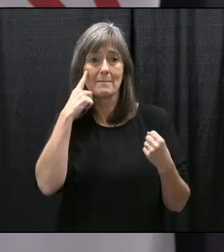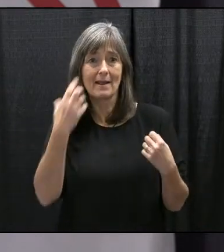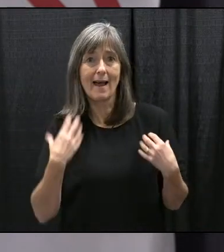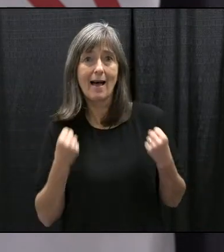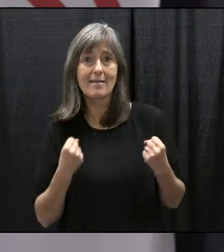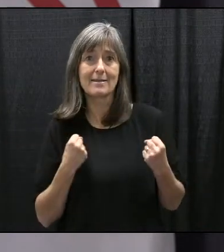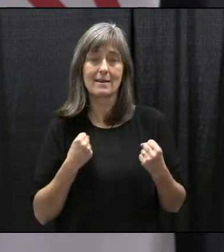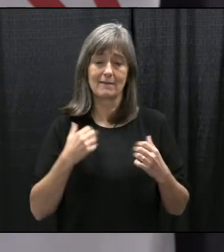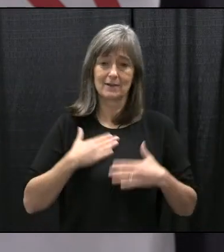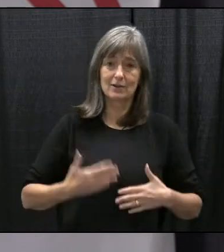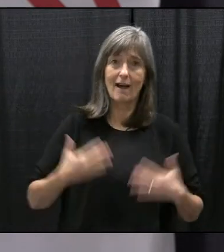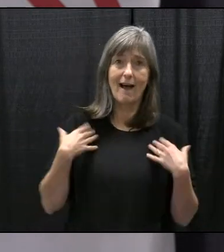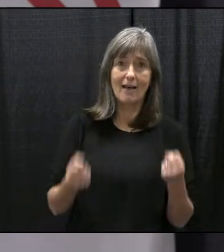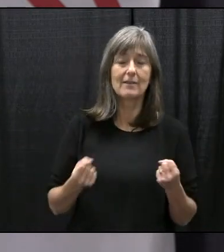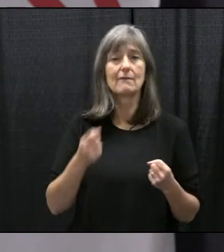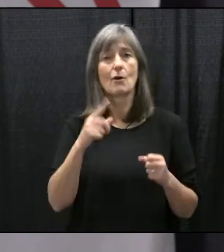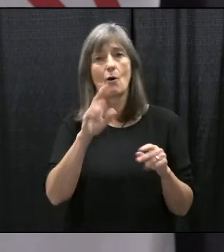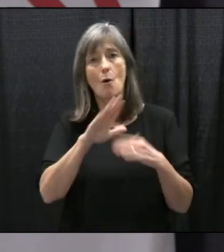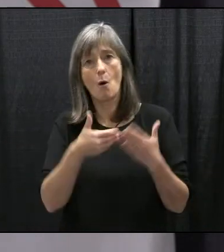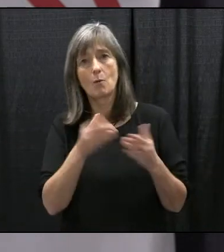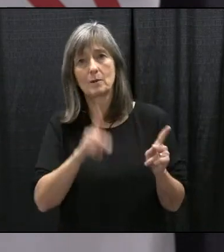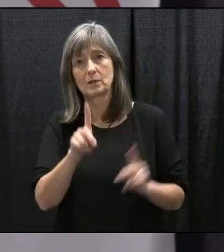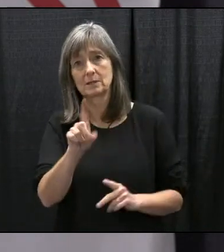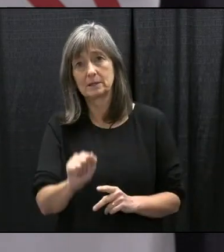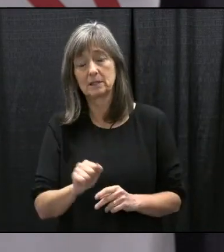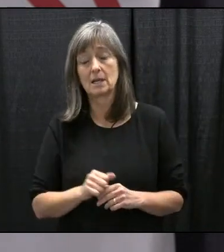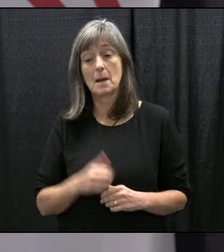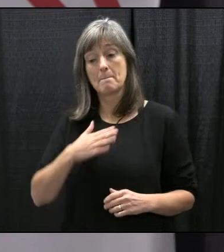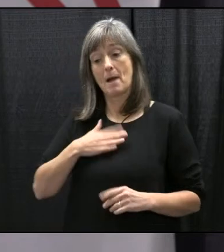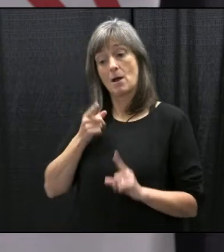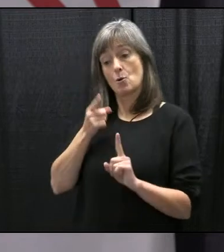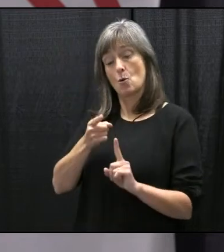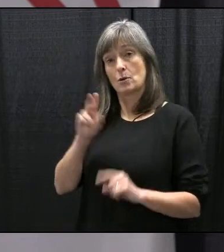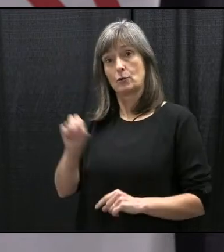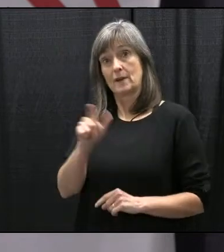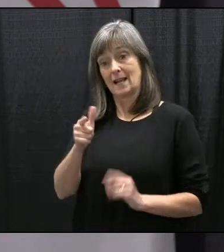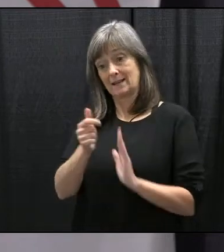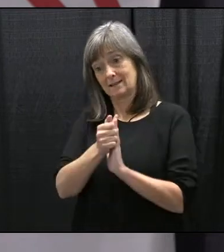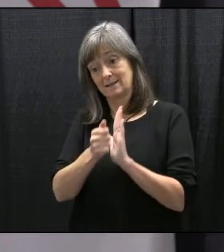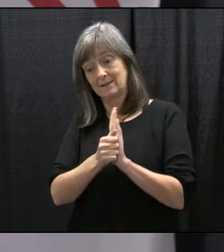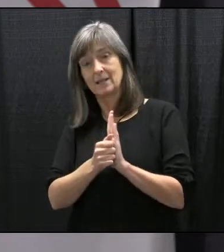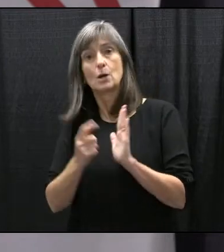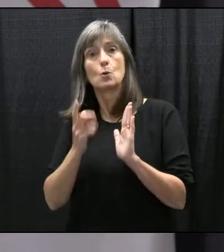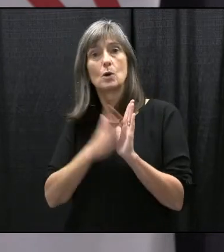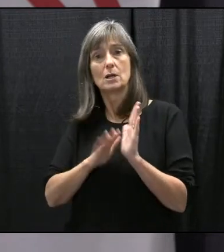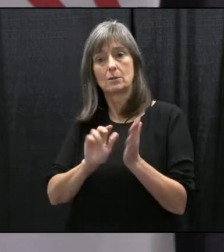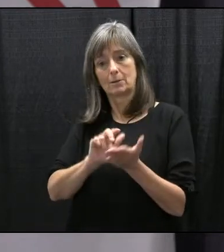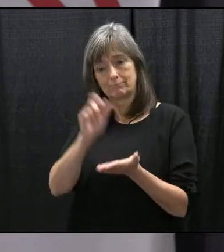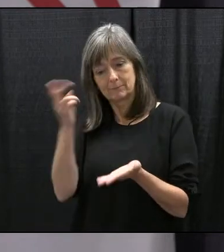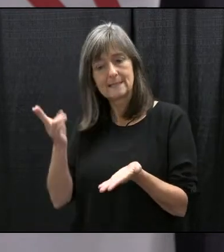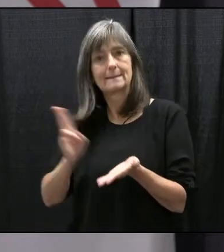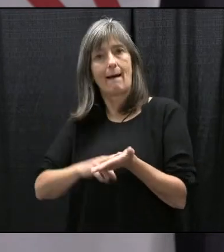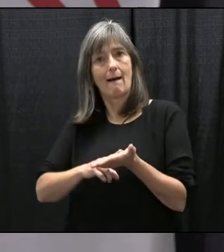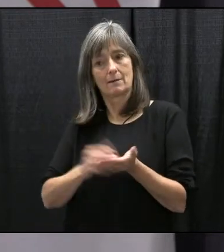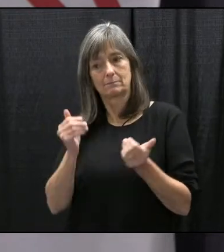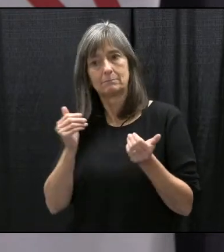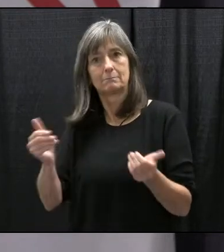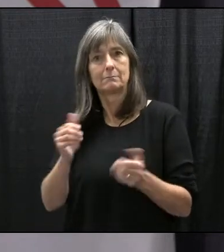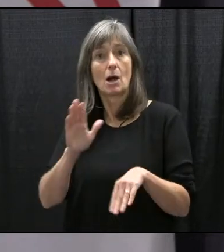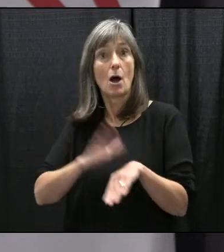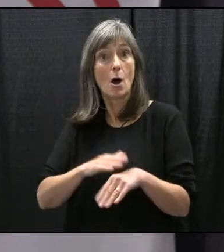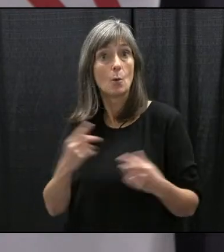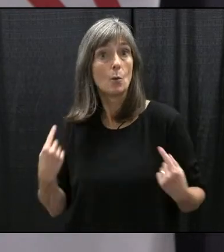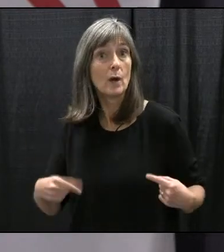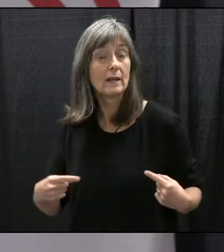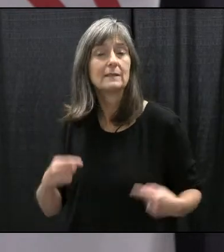is my goal that the Made in Newfoundland and Labrador accessibility legislation be proclaimed on December 3rd to help further advance